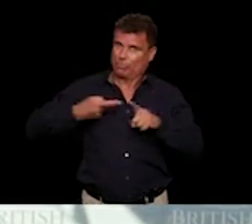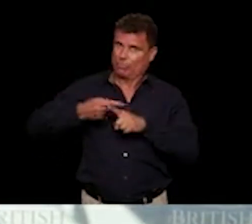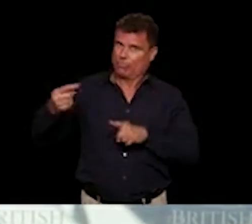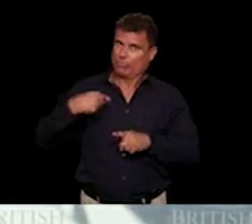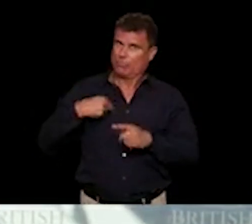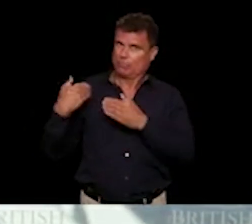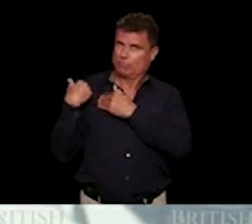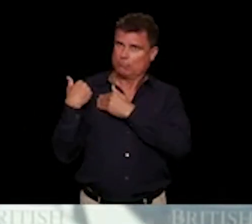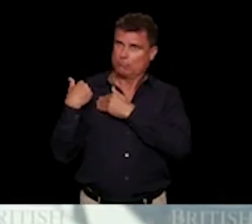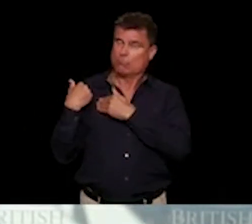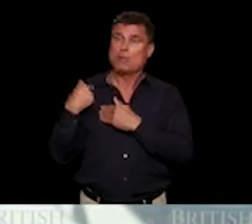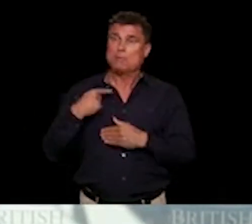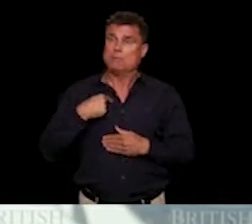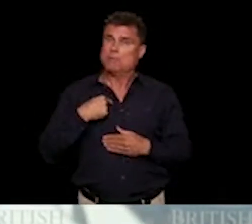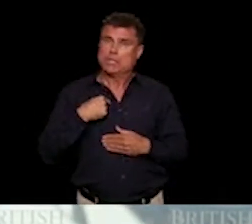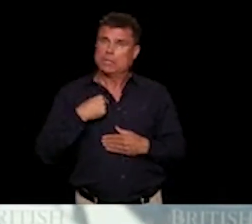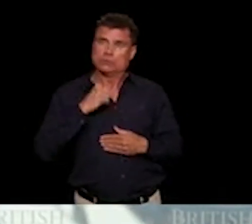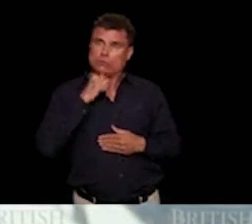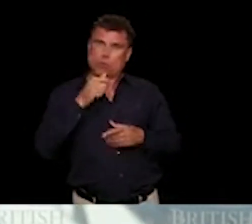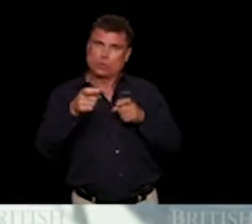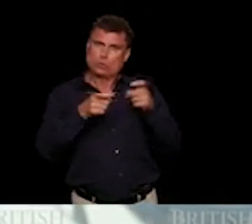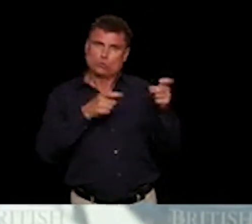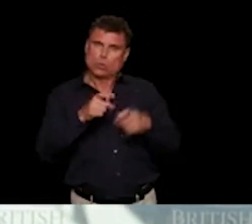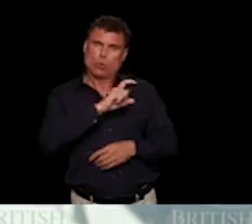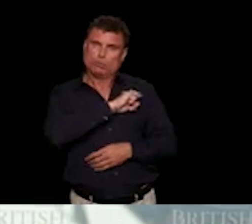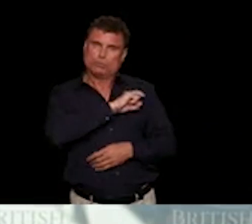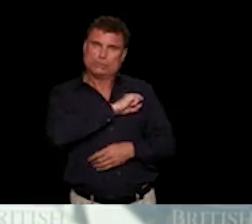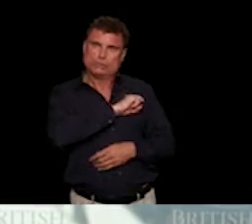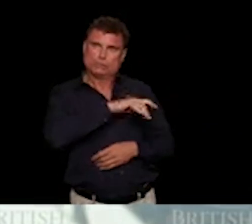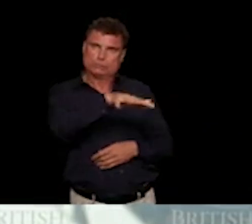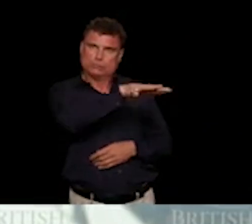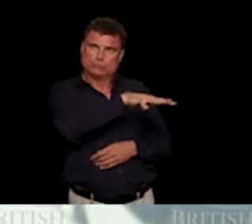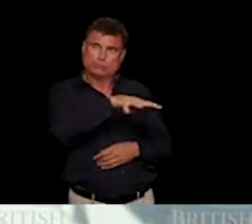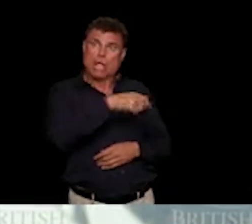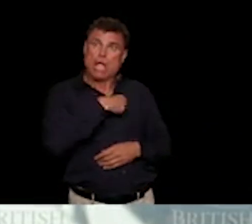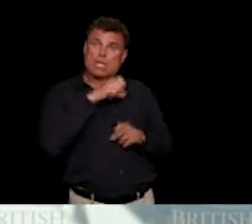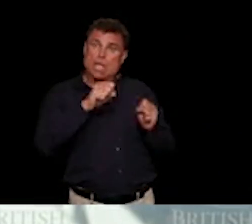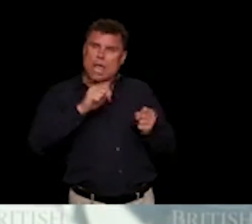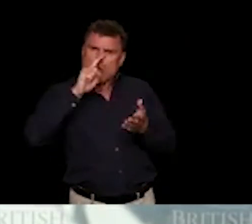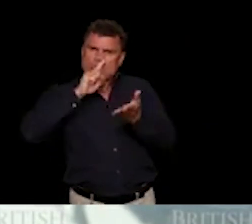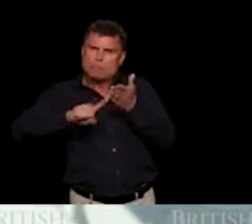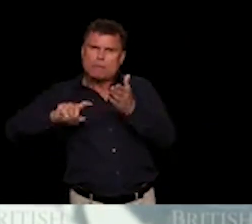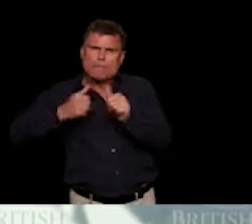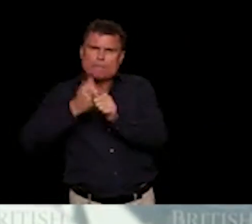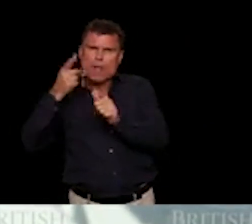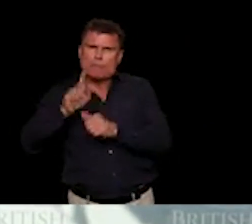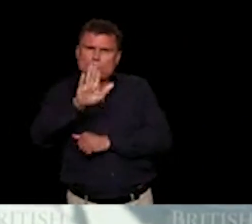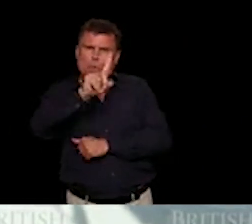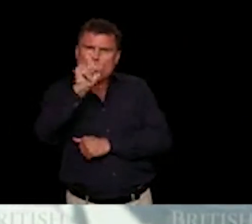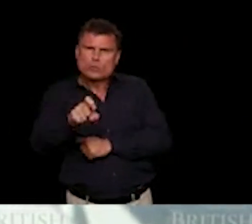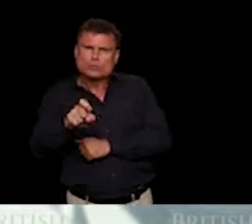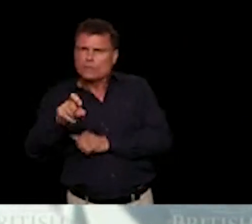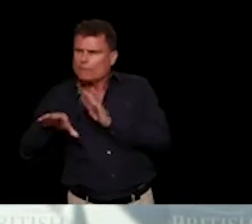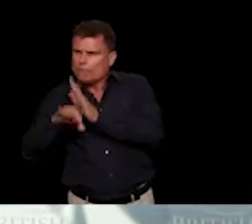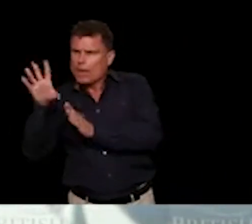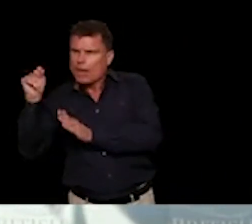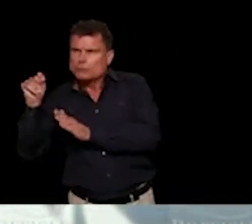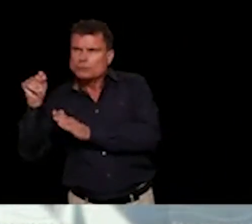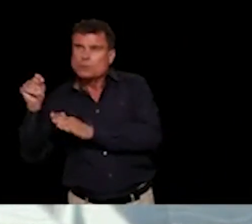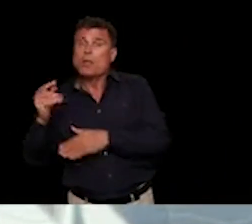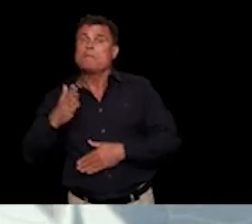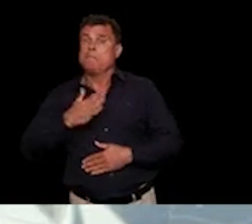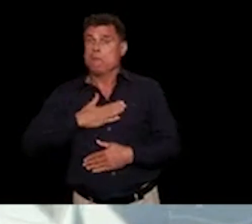to look into it, Marcella. I think there was an incident that, as I understand it,